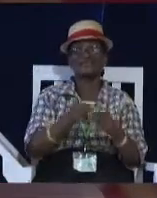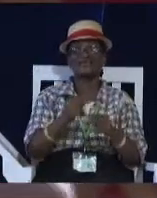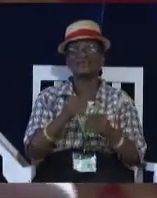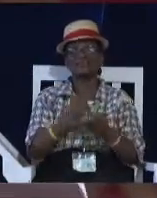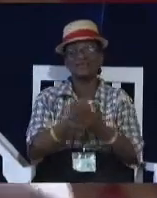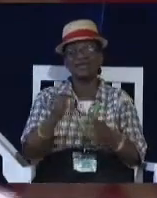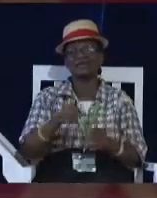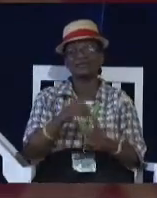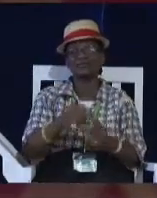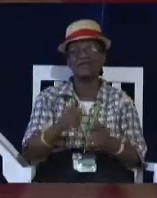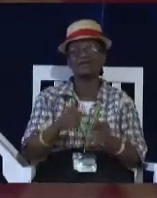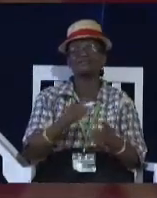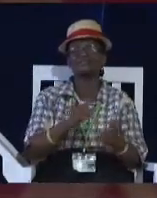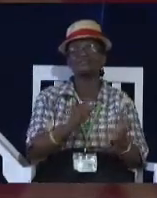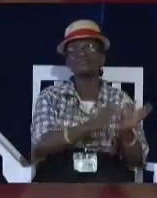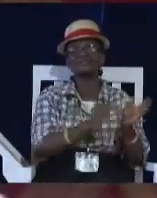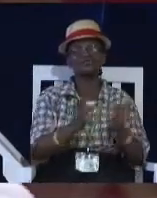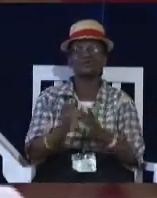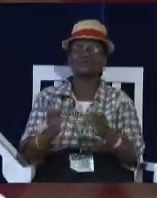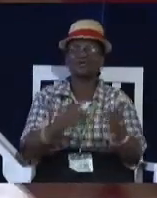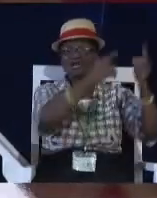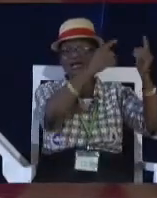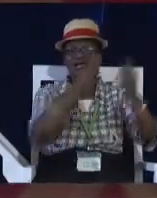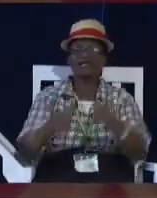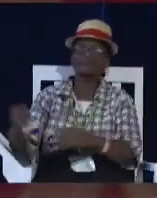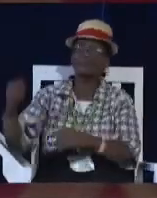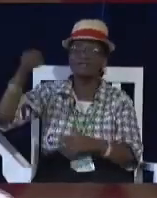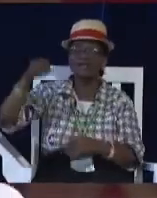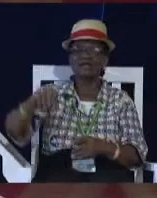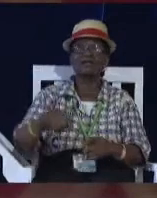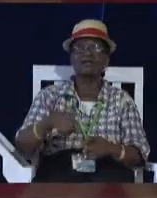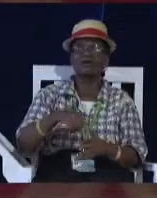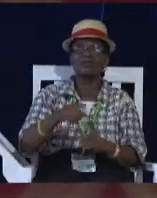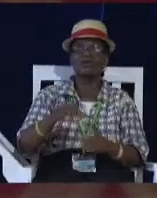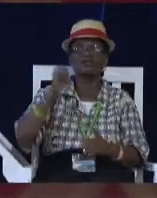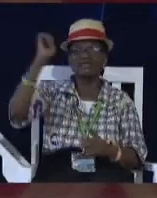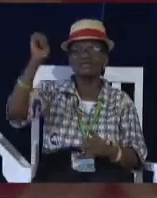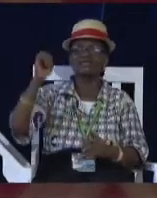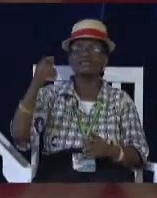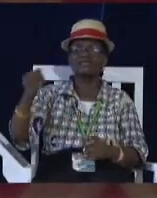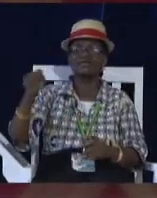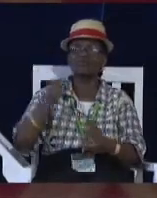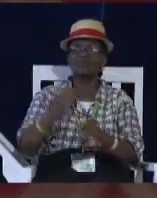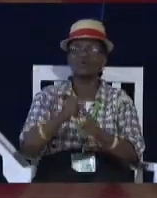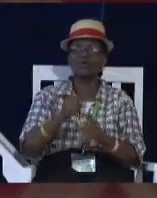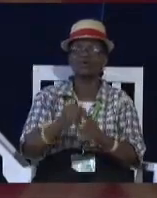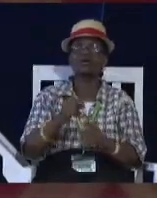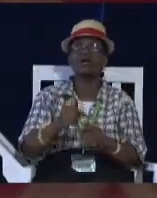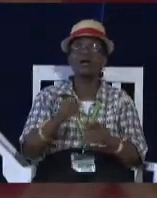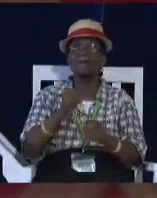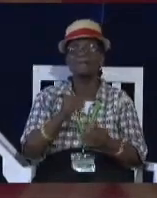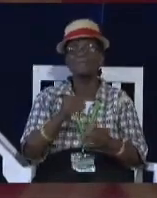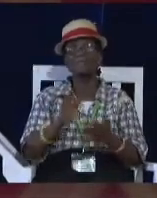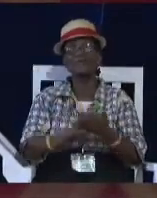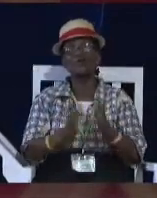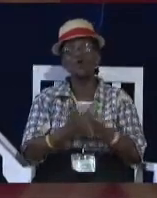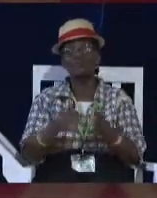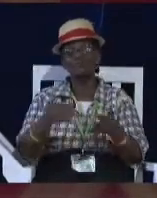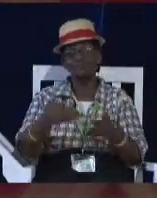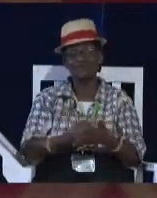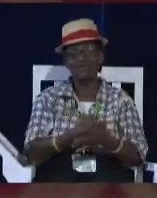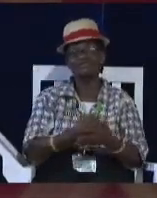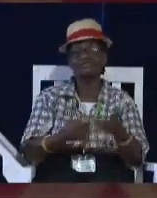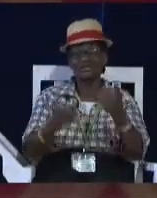Now, when Jesus came down, when he, the Word, became flesh, and he came down, you will